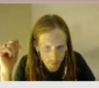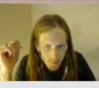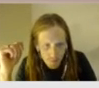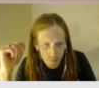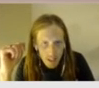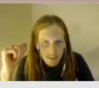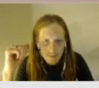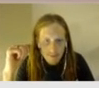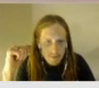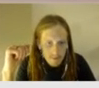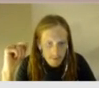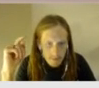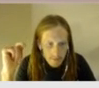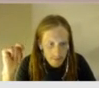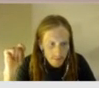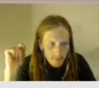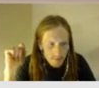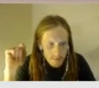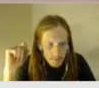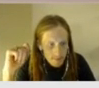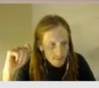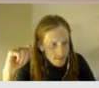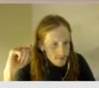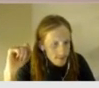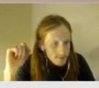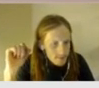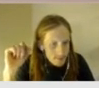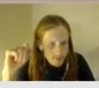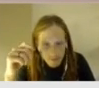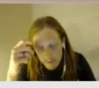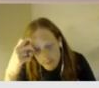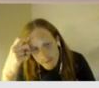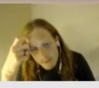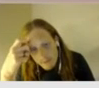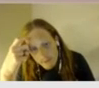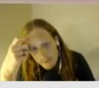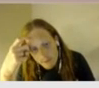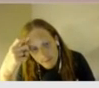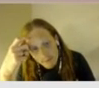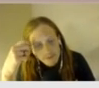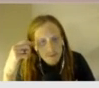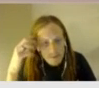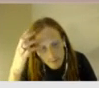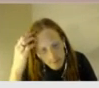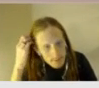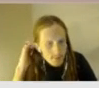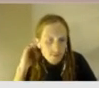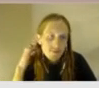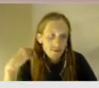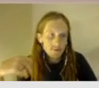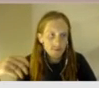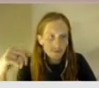own experience, one of the things that I did to kind of get me into the game, so to speak, was to